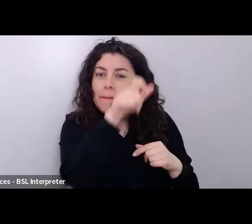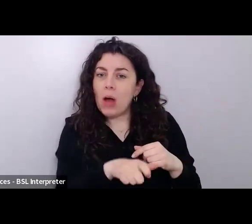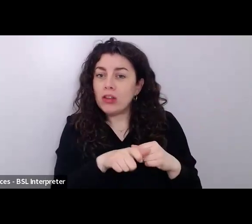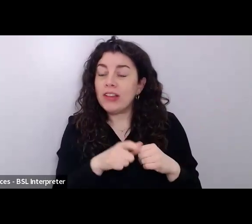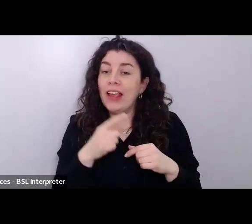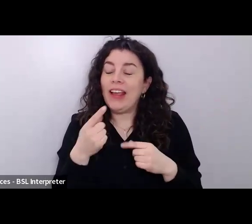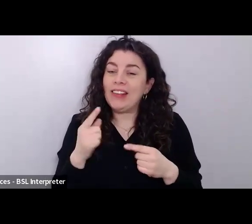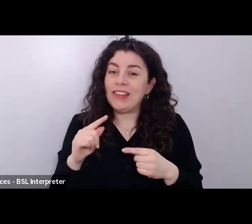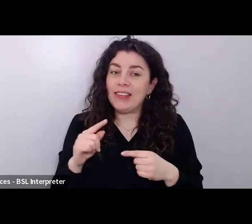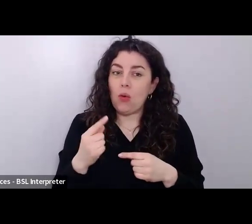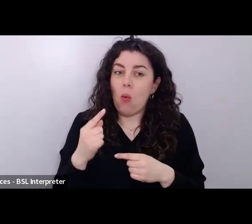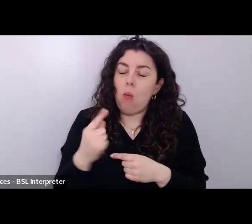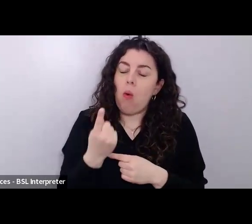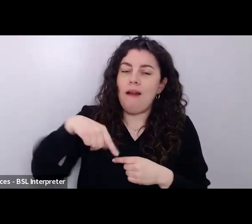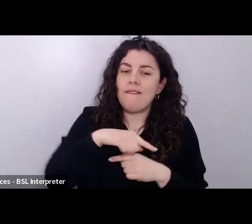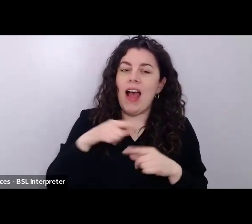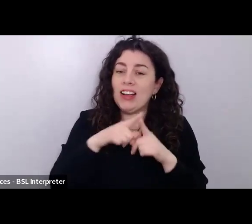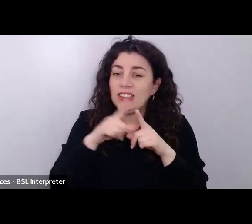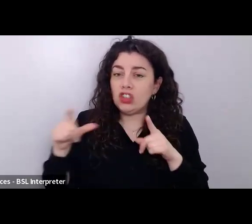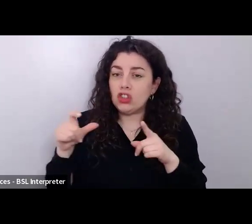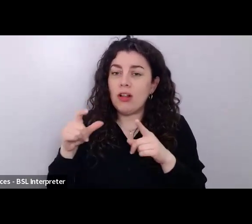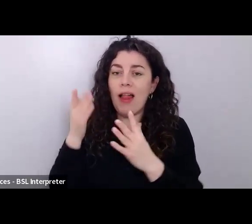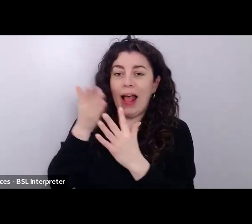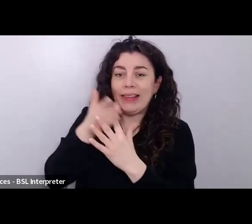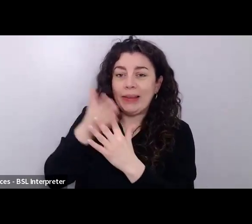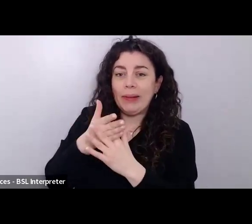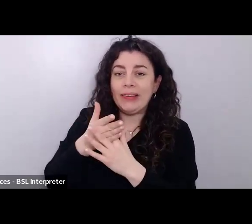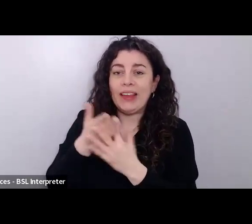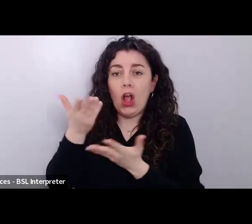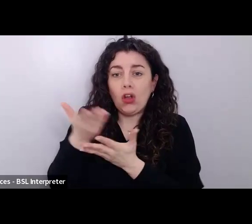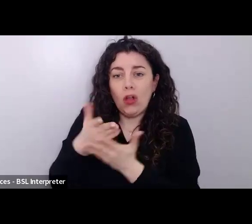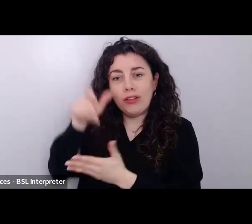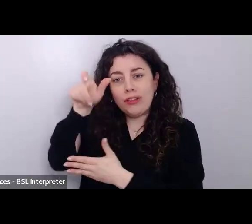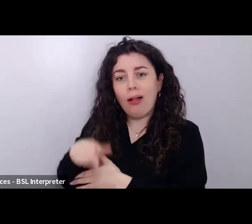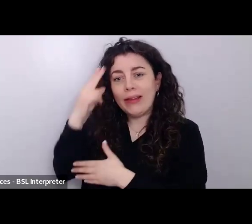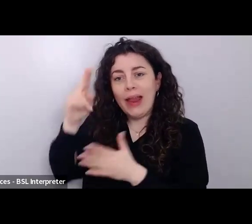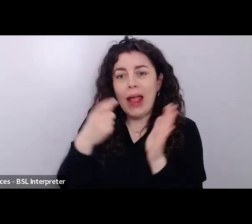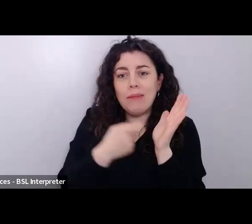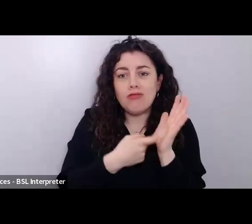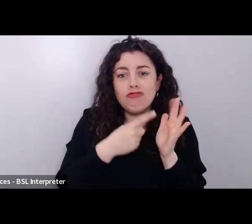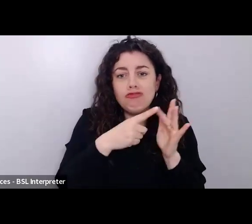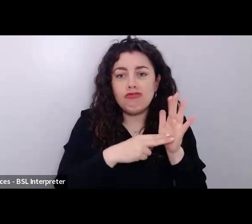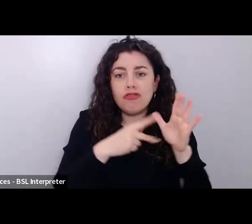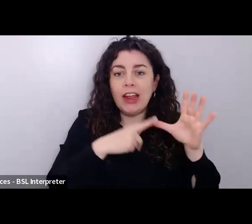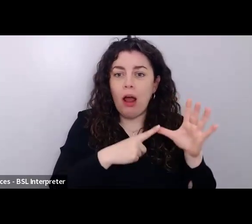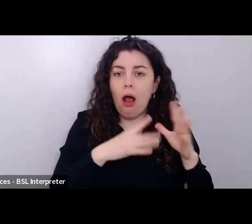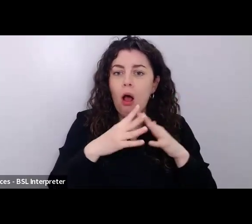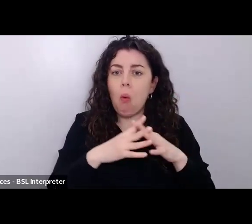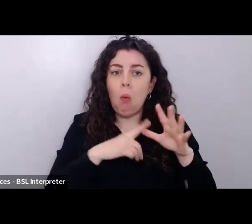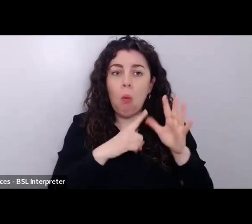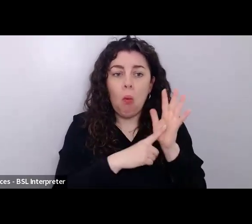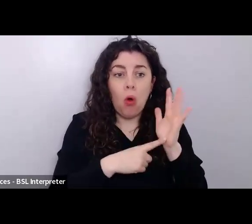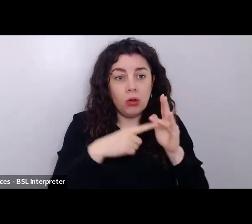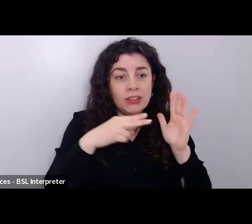digital accessibility consultants, Rena Wharton, and she's going to be talking about some of her experiences